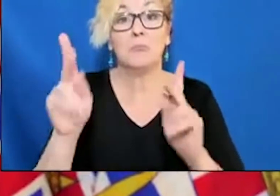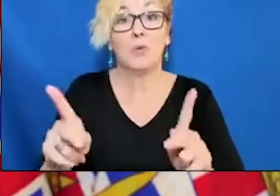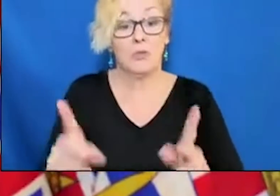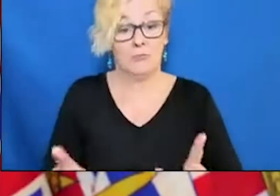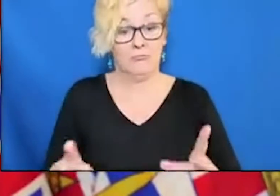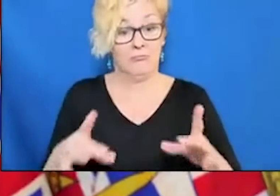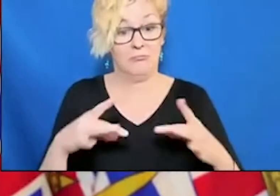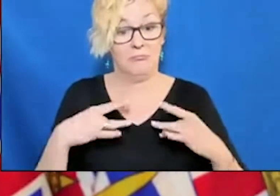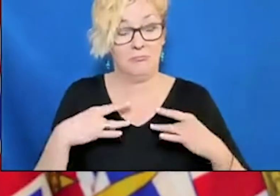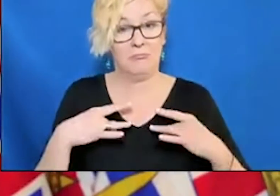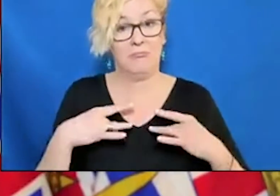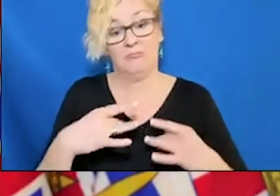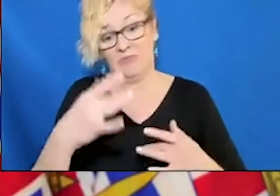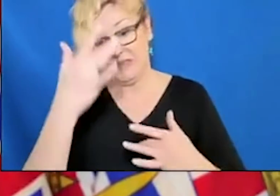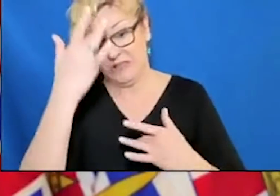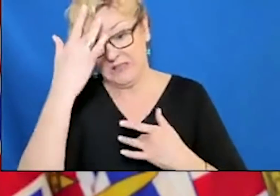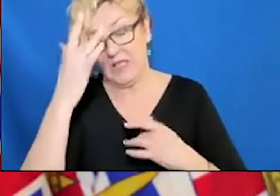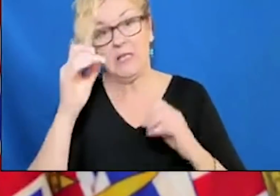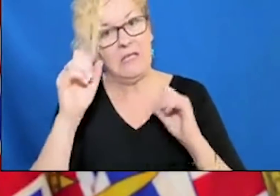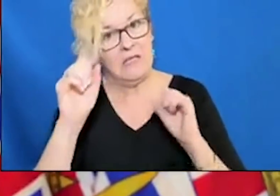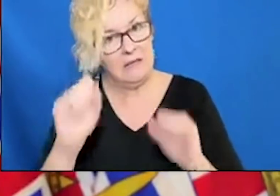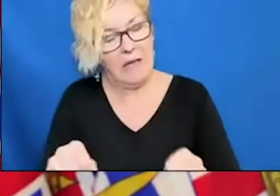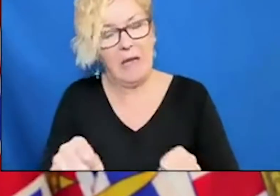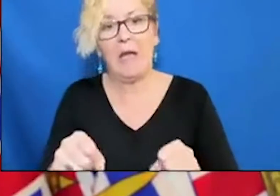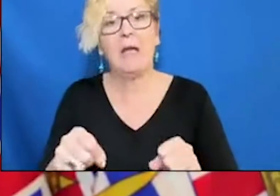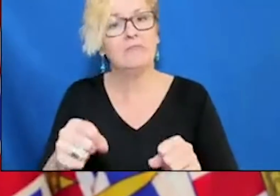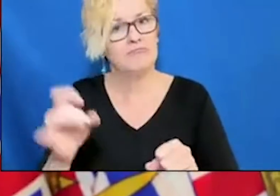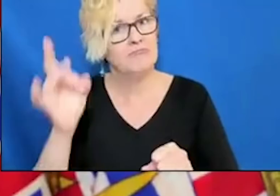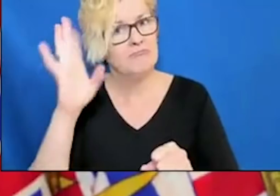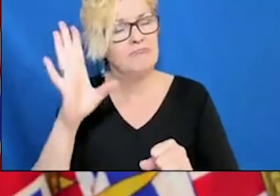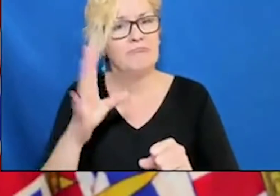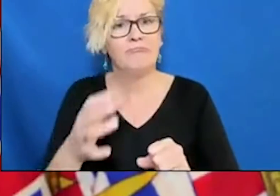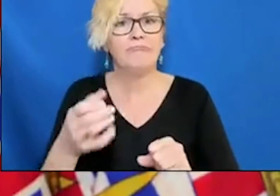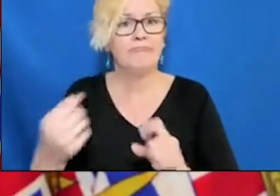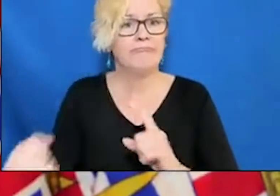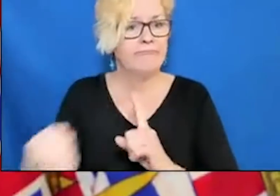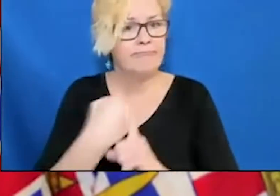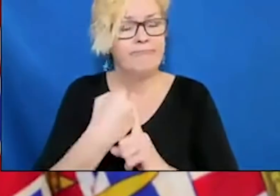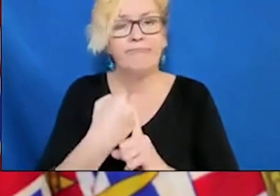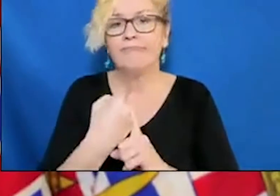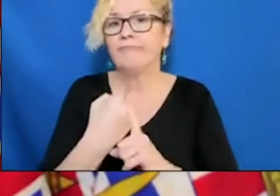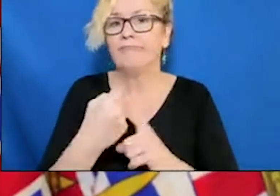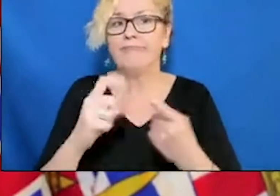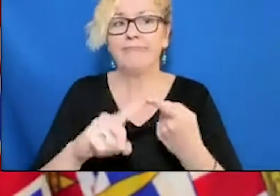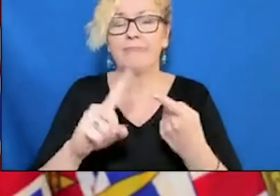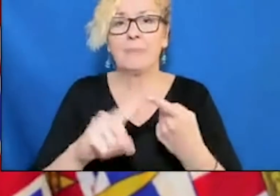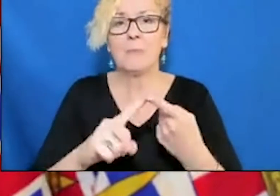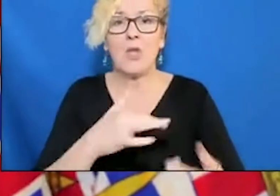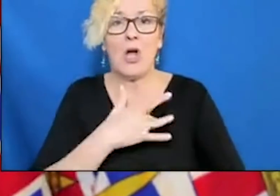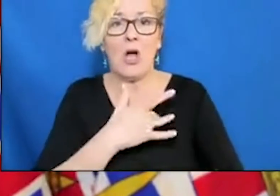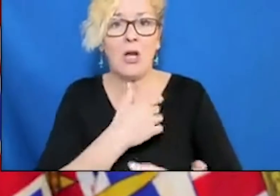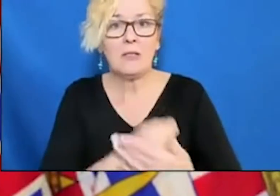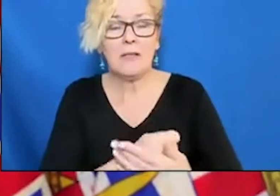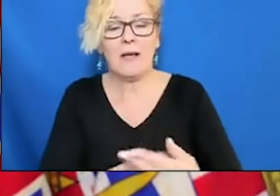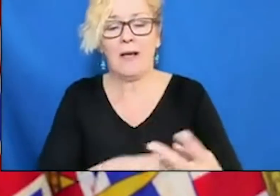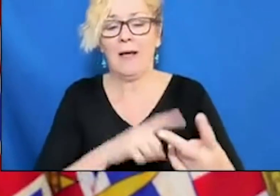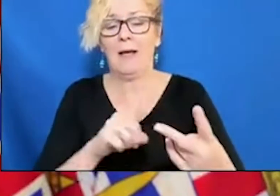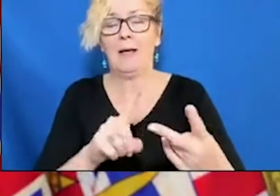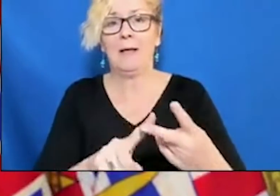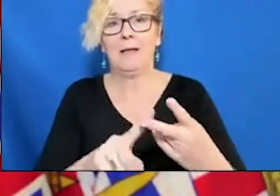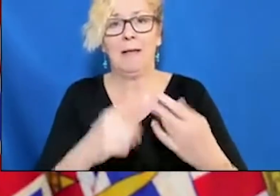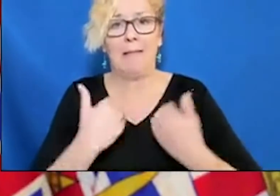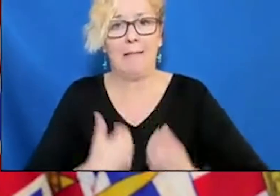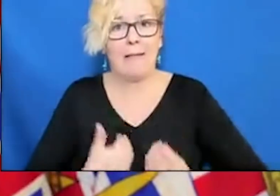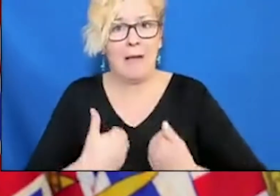blood clots, of heart attacks, of pulmonary embolus, pulmonary blood clots and strokes from infection with COVID-19